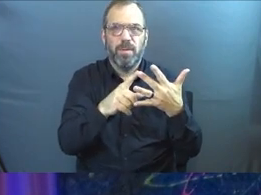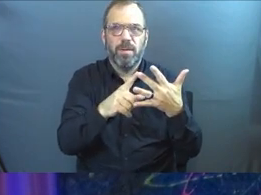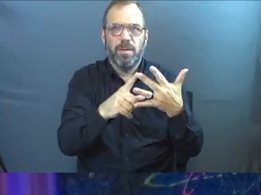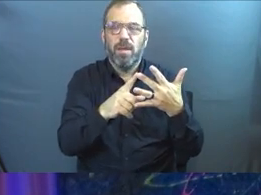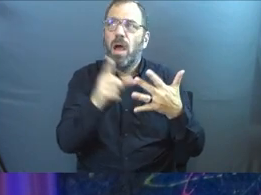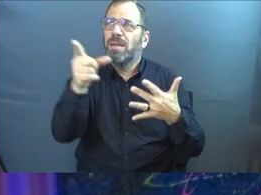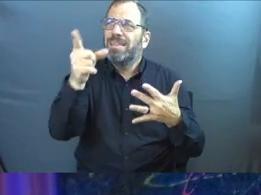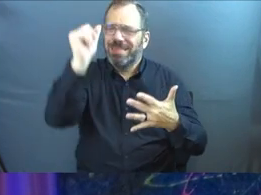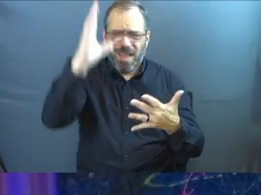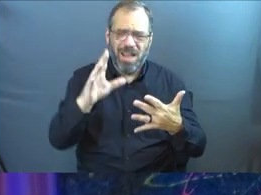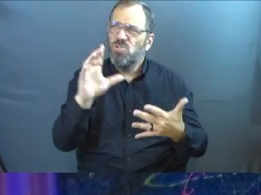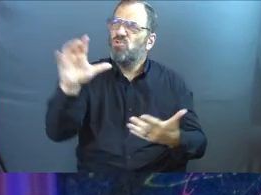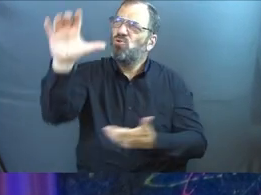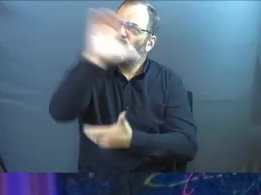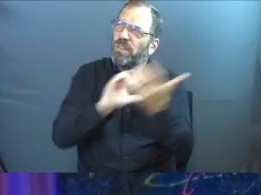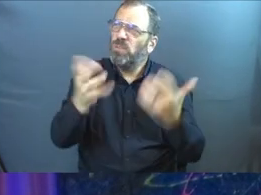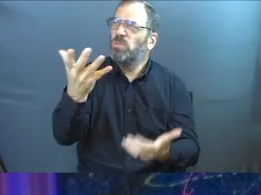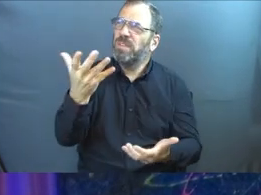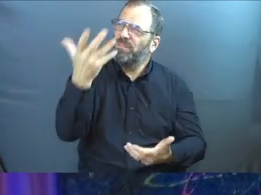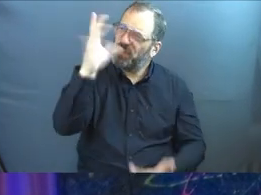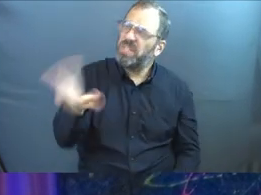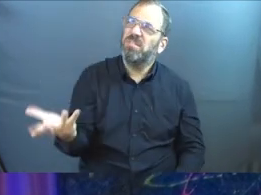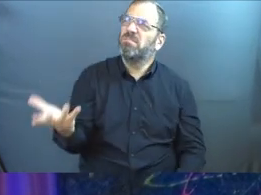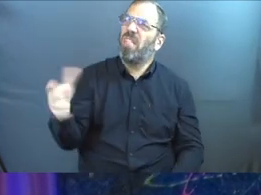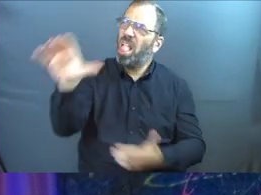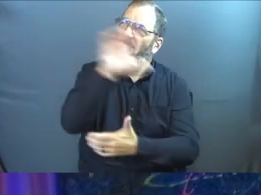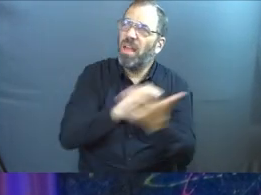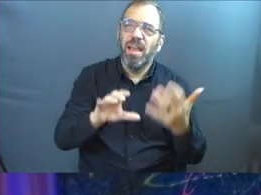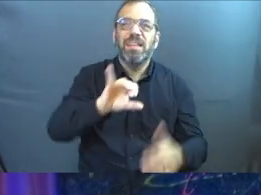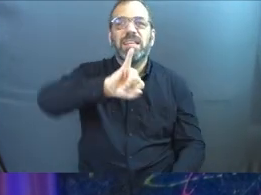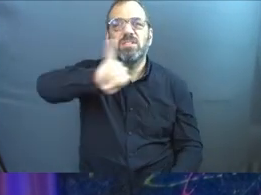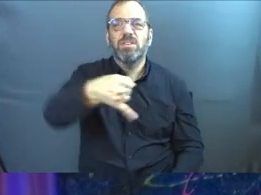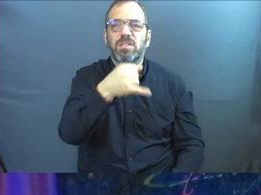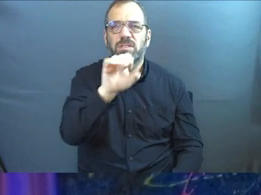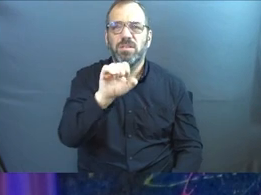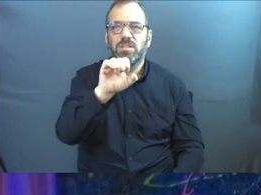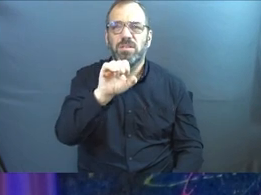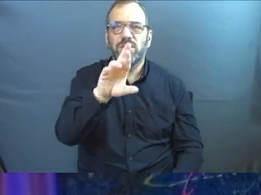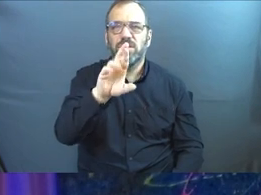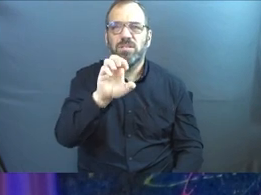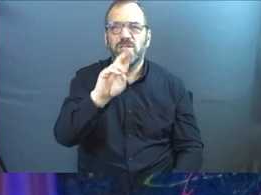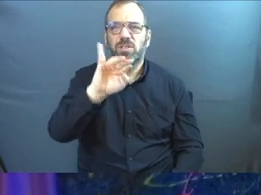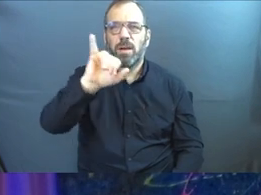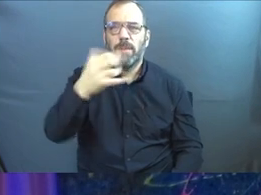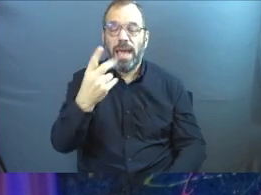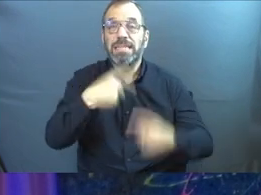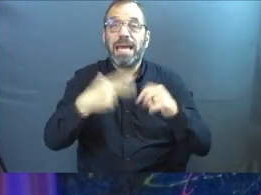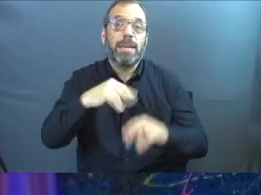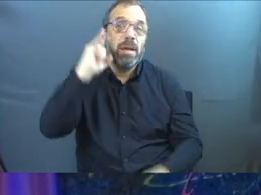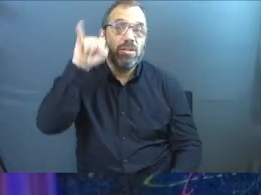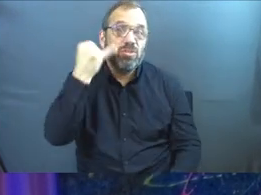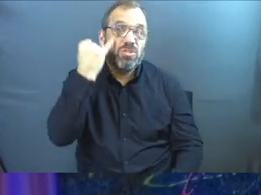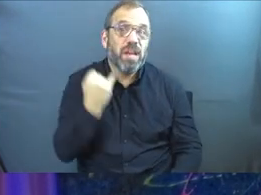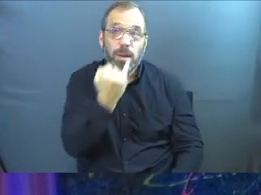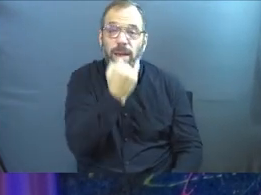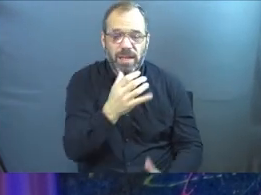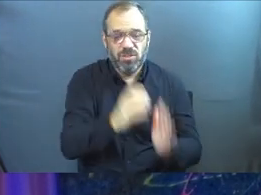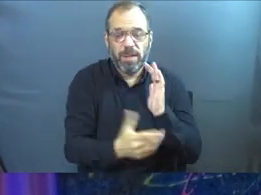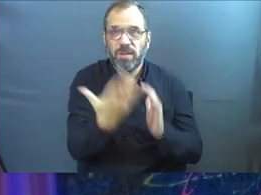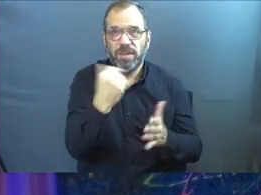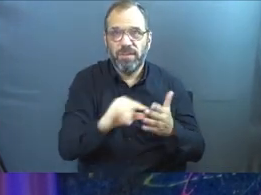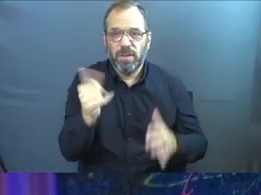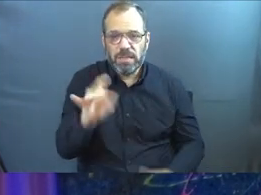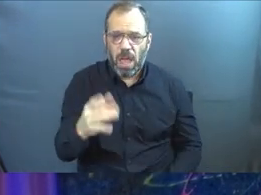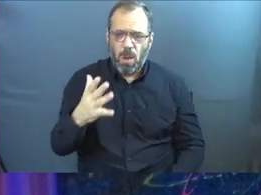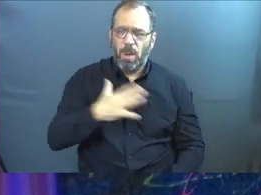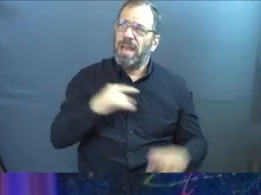downright confusing. This is Jeremiah. Look what he says, Jeremiah 15, 18. He says,